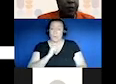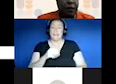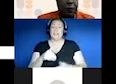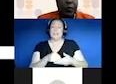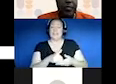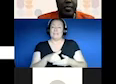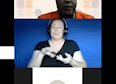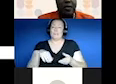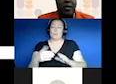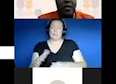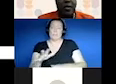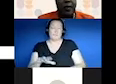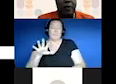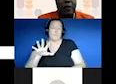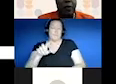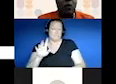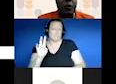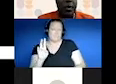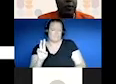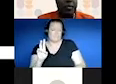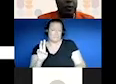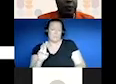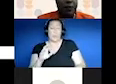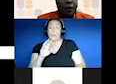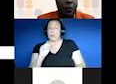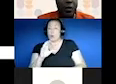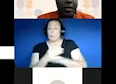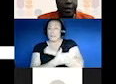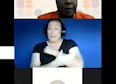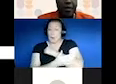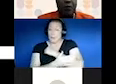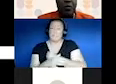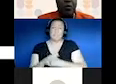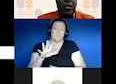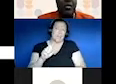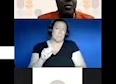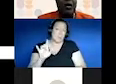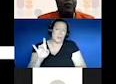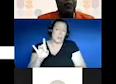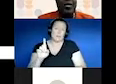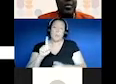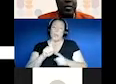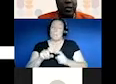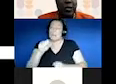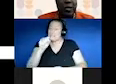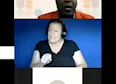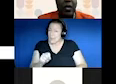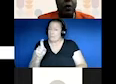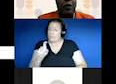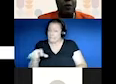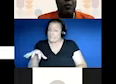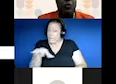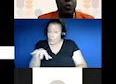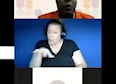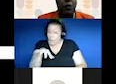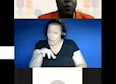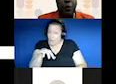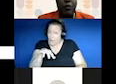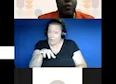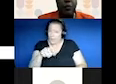is about 5.7. In Maricopa County, it's about 5.8. But then when you look at the South Phoenix area, we're at